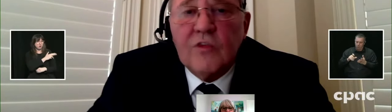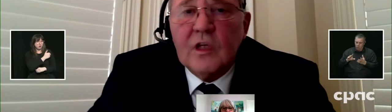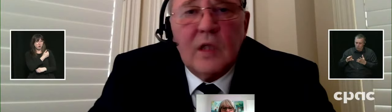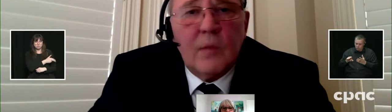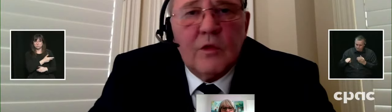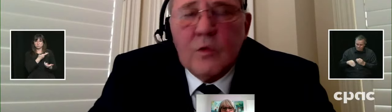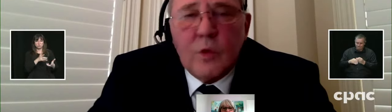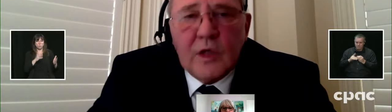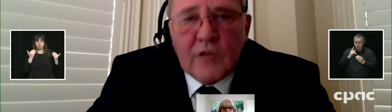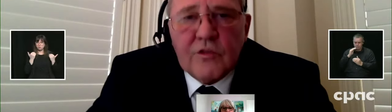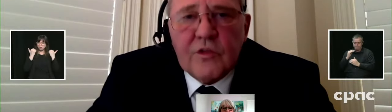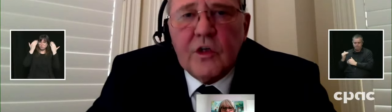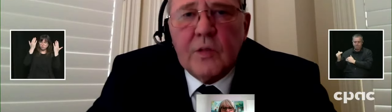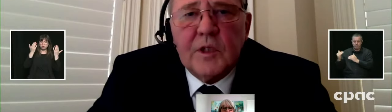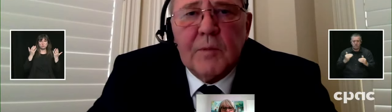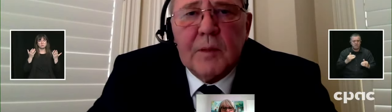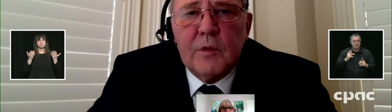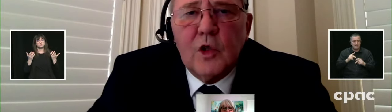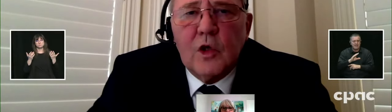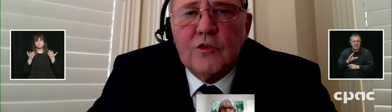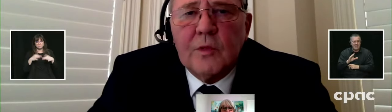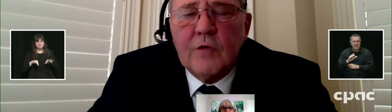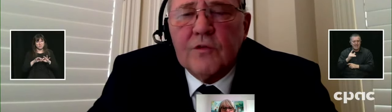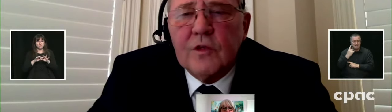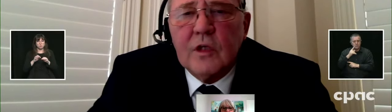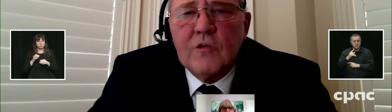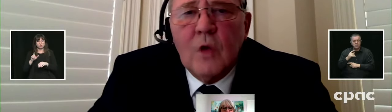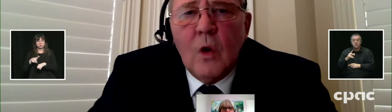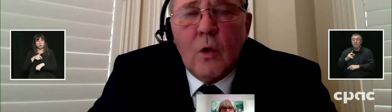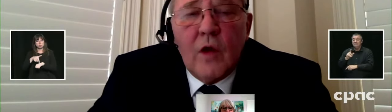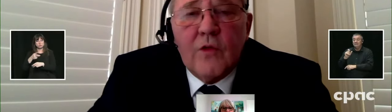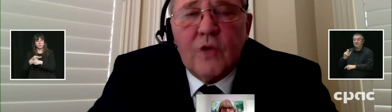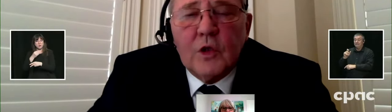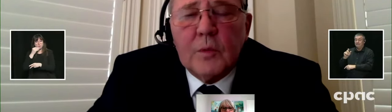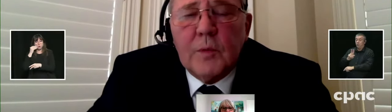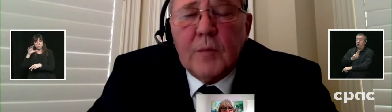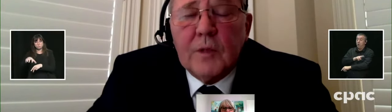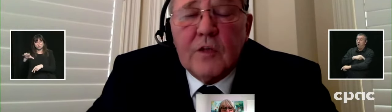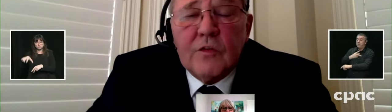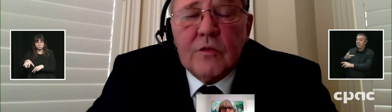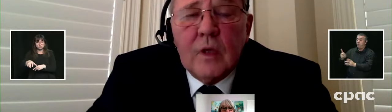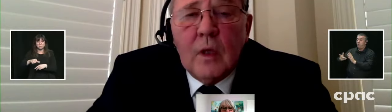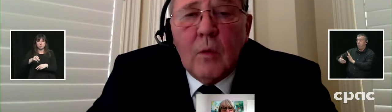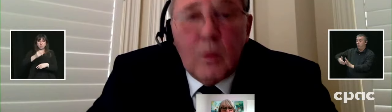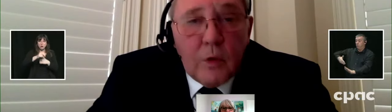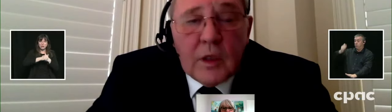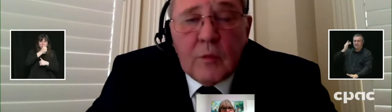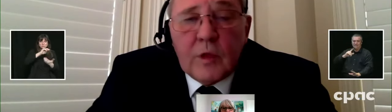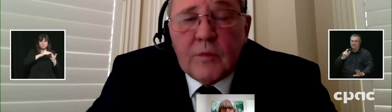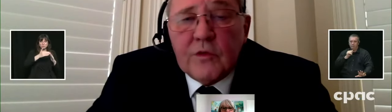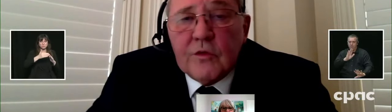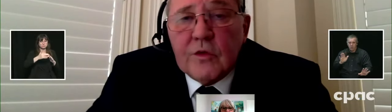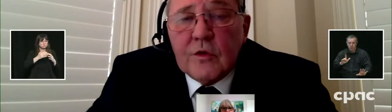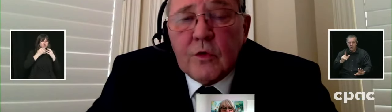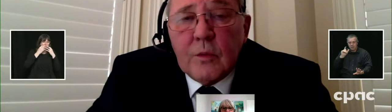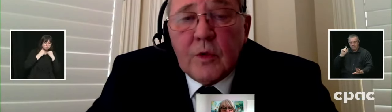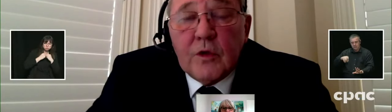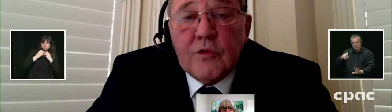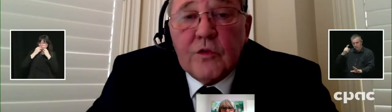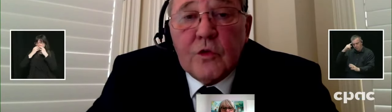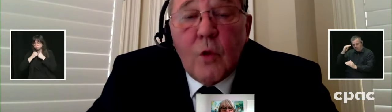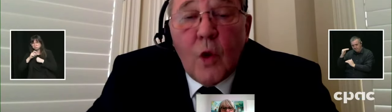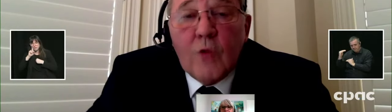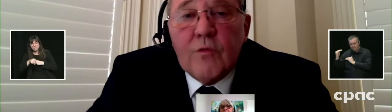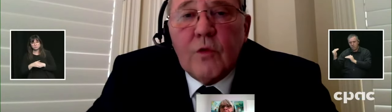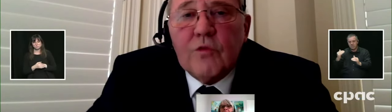not exceeded, that we do the work necessary to protect people in long-term care facilities or other vulnerable populations. We're working with our provincial and territorial